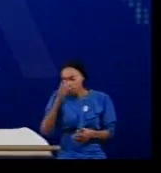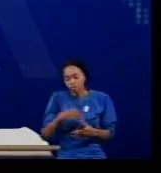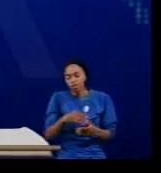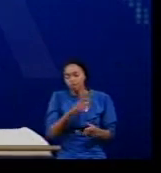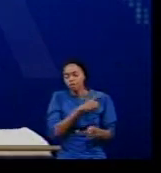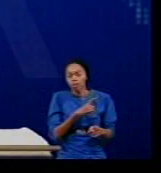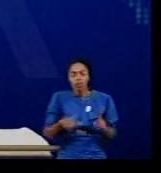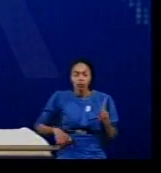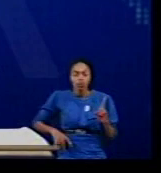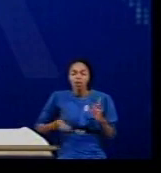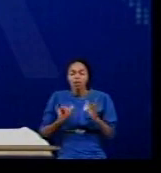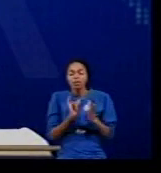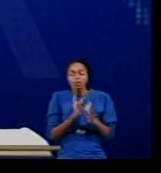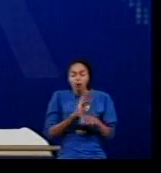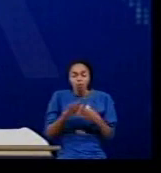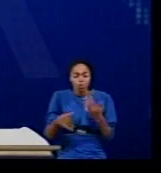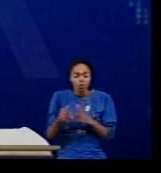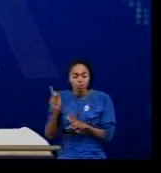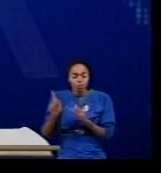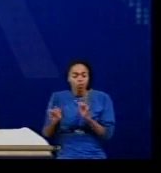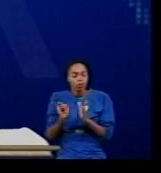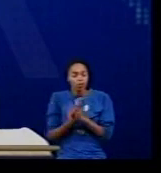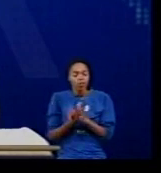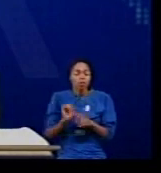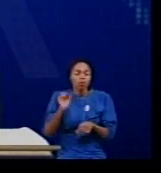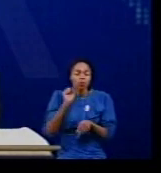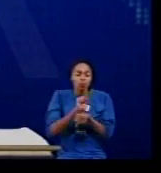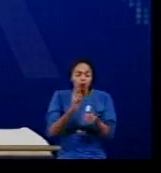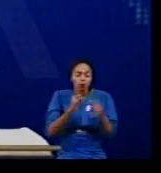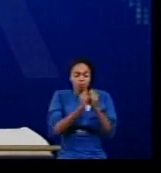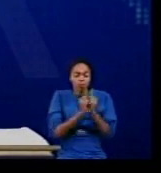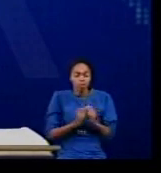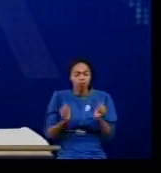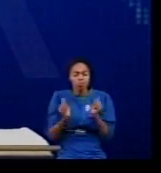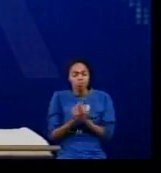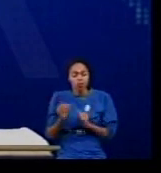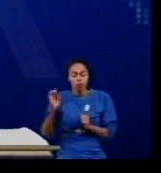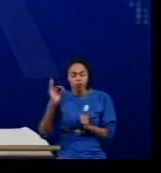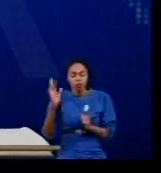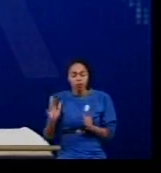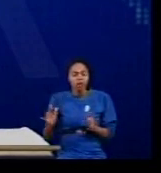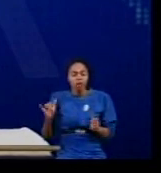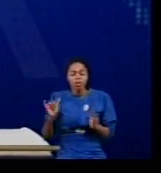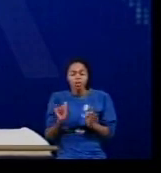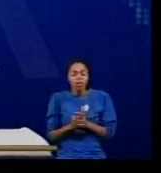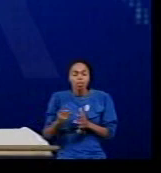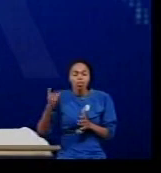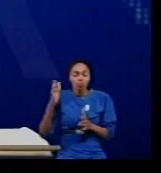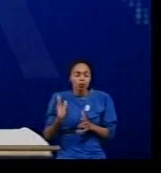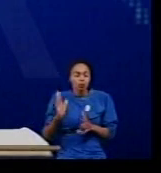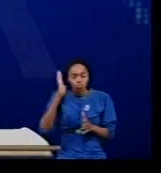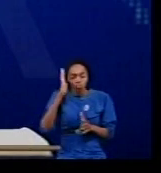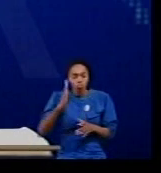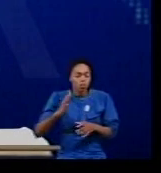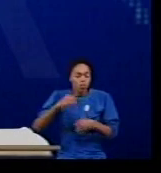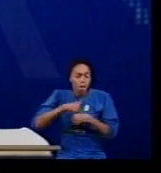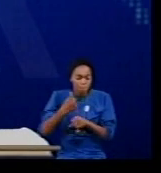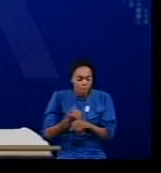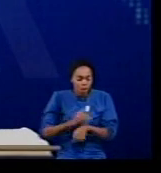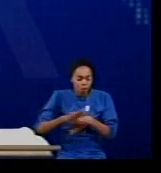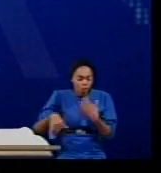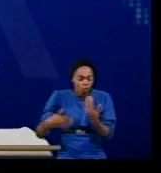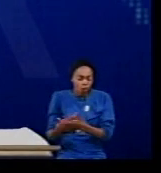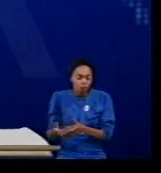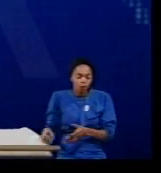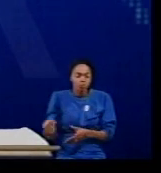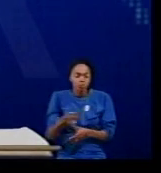east, and even they came up against them, and they encamped against them, and destroyed the increase